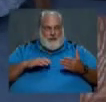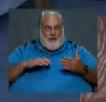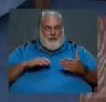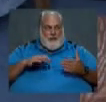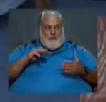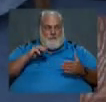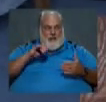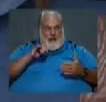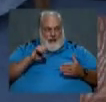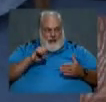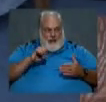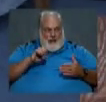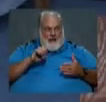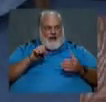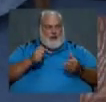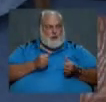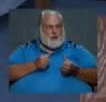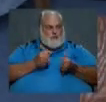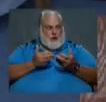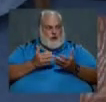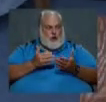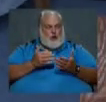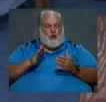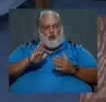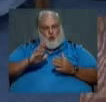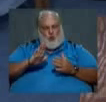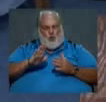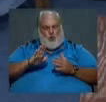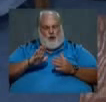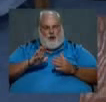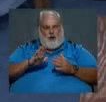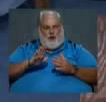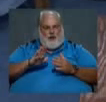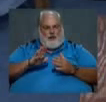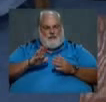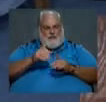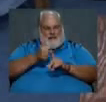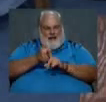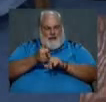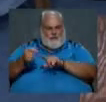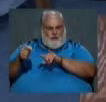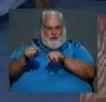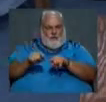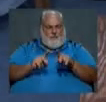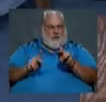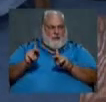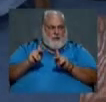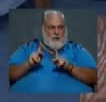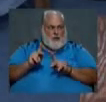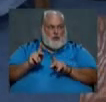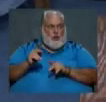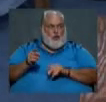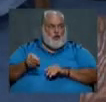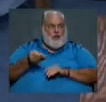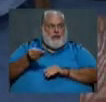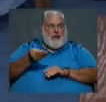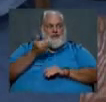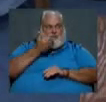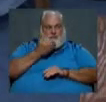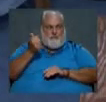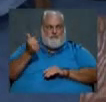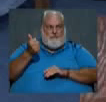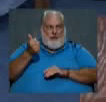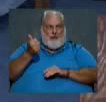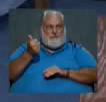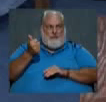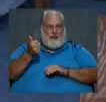for expressing your analogy by bringing yourself to the people. You actually gave the best analogy